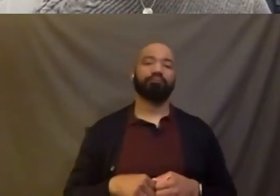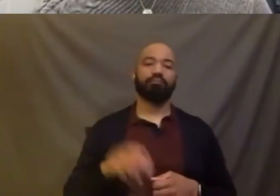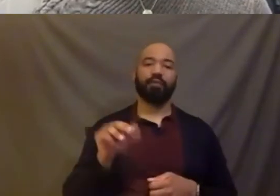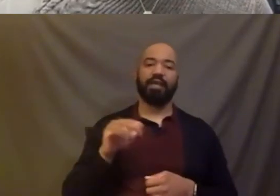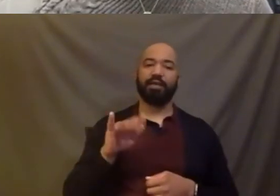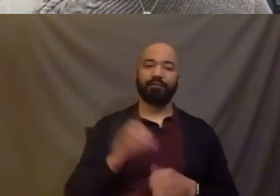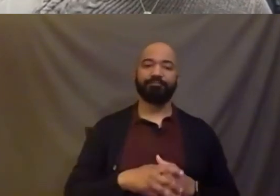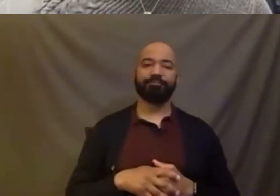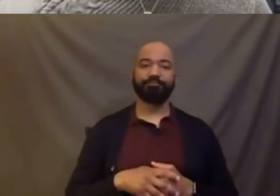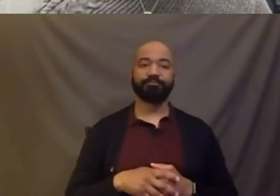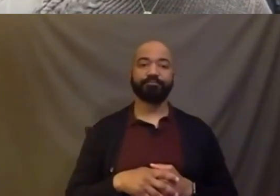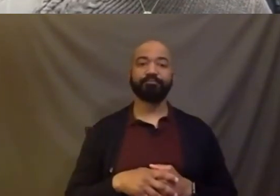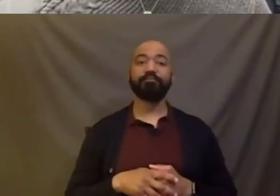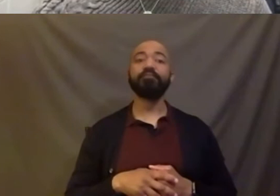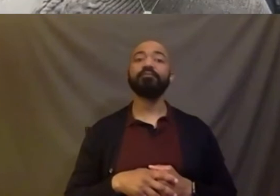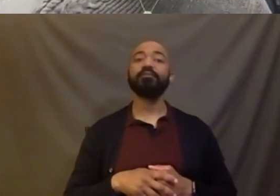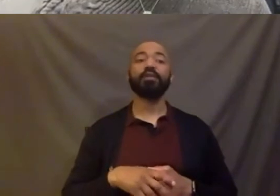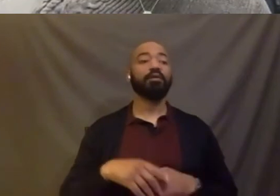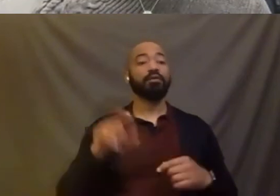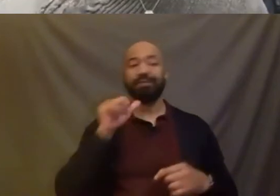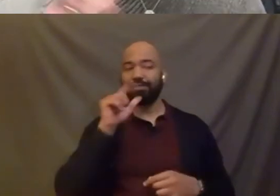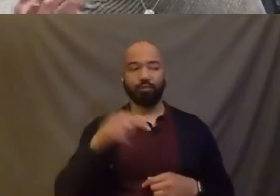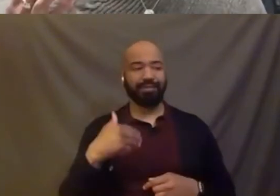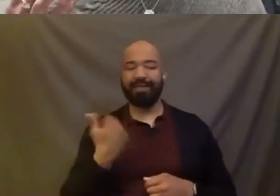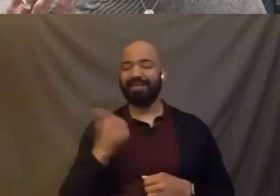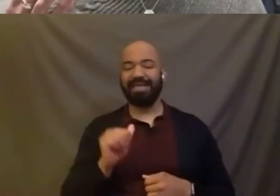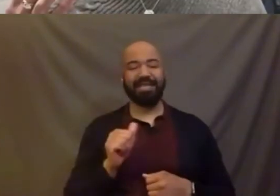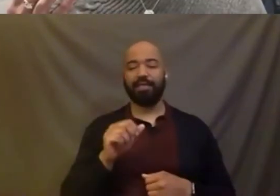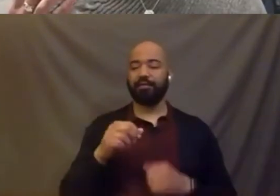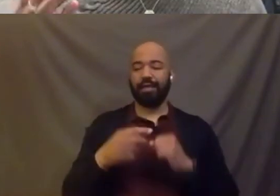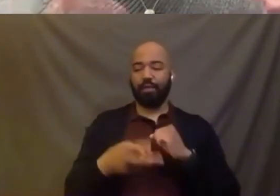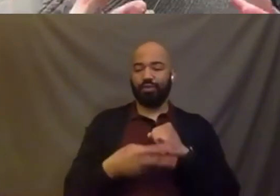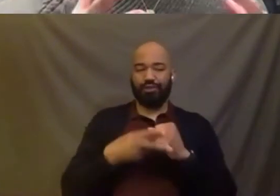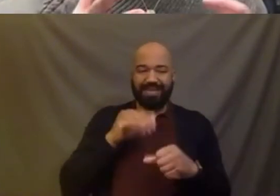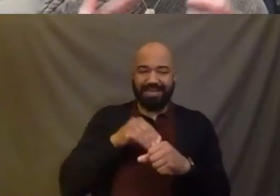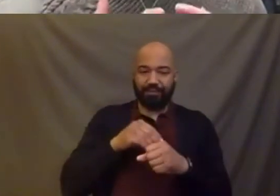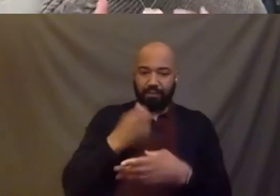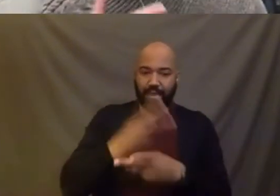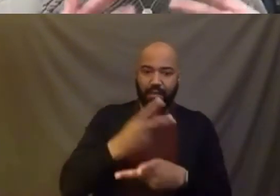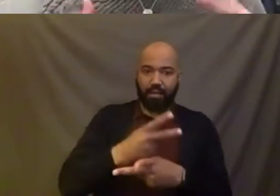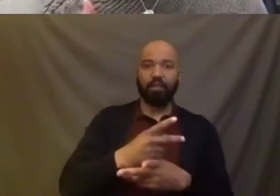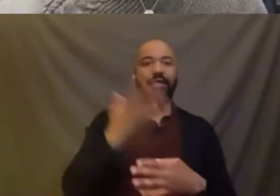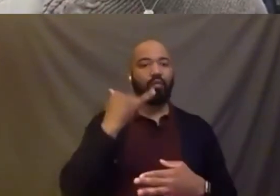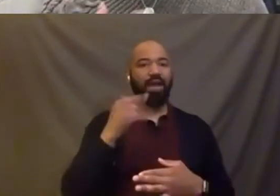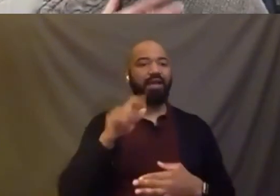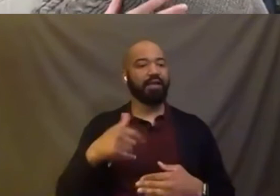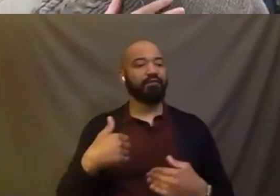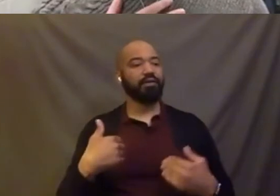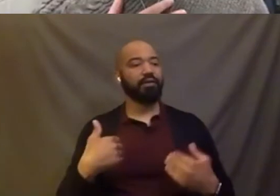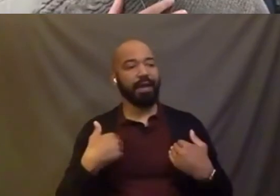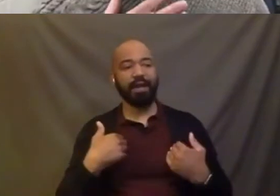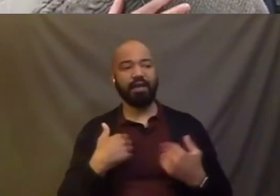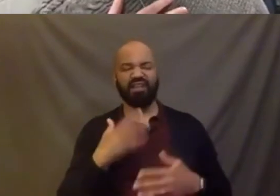are supposed to be preservative free. So that's why they have to be stored all goofy. And I mean,